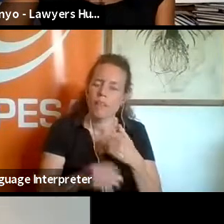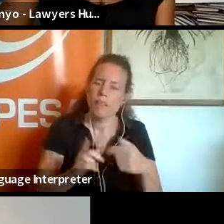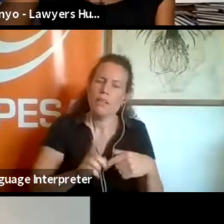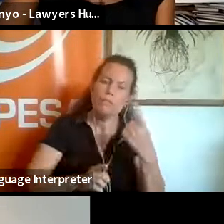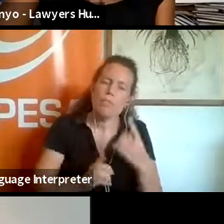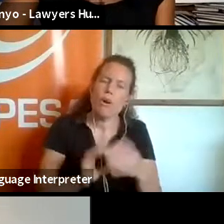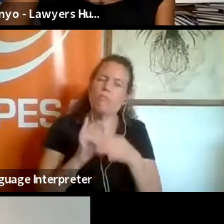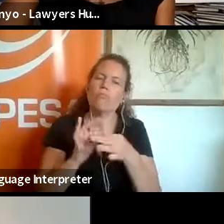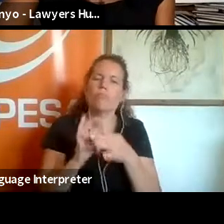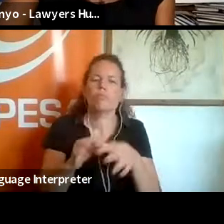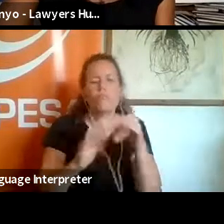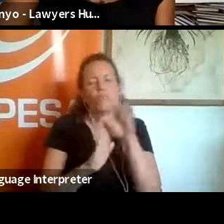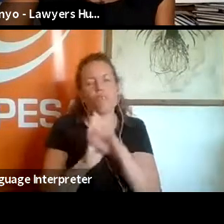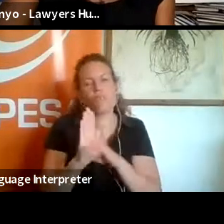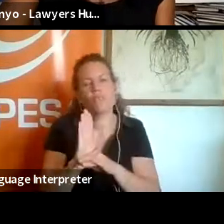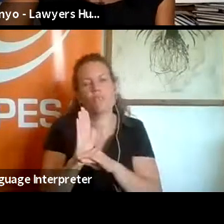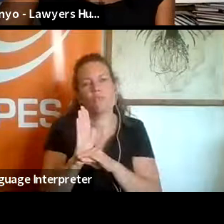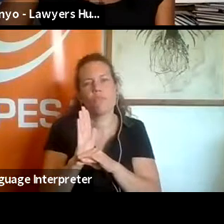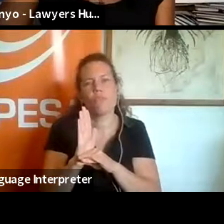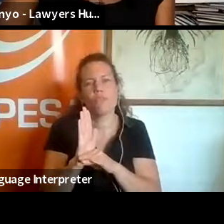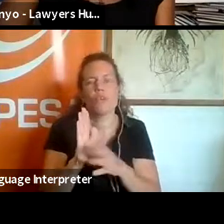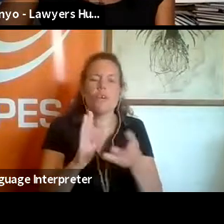principles when I got to speak with